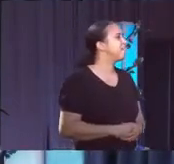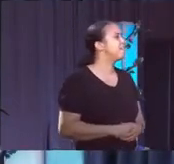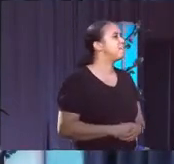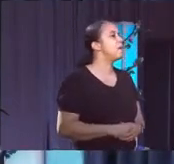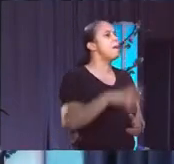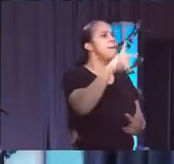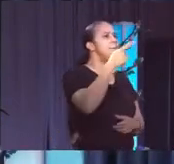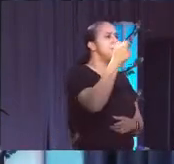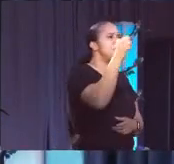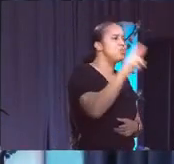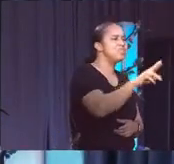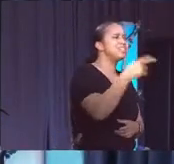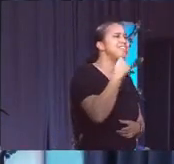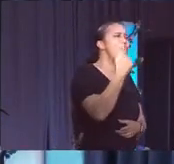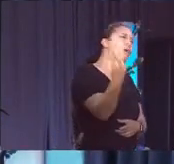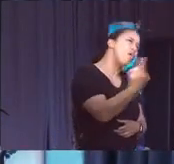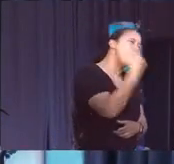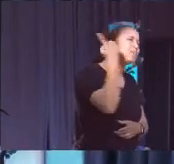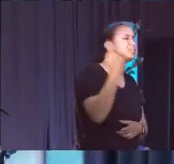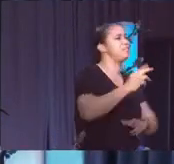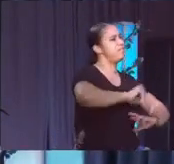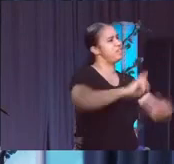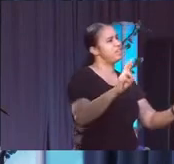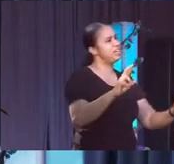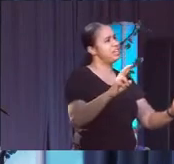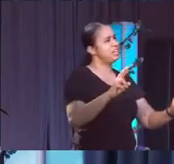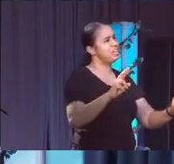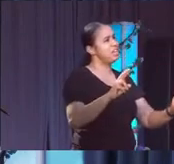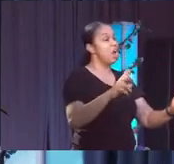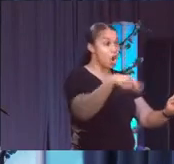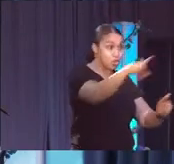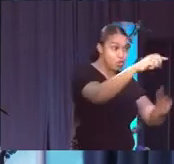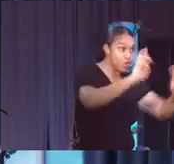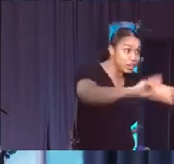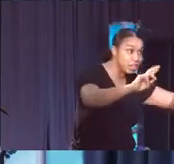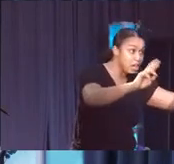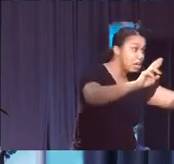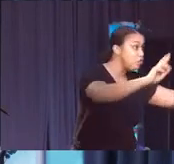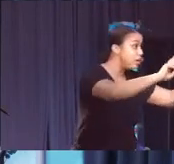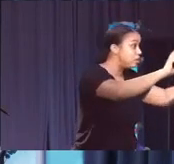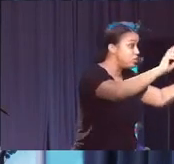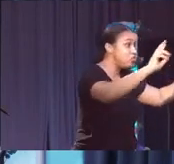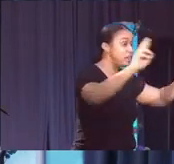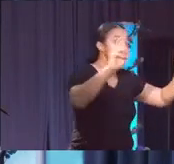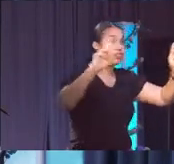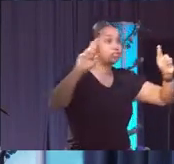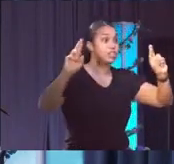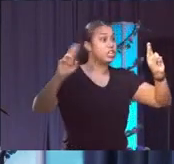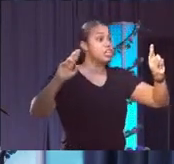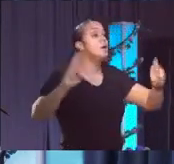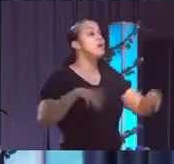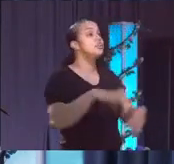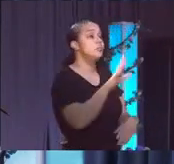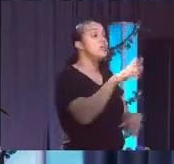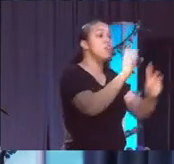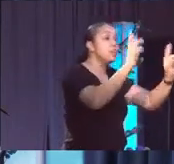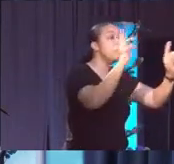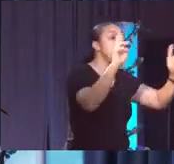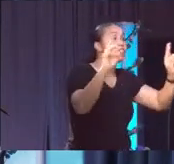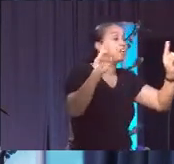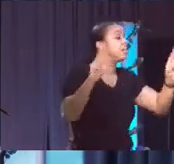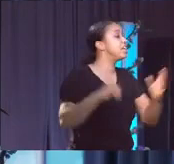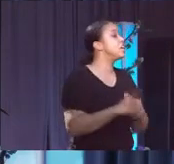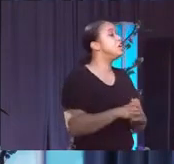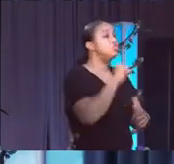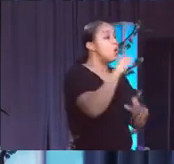Peter said, always be ready. Ask your neighbor, are you ready? Are you ready? Are you ready? Are you? Tell them, don't get ready. Be ready. Be ready. Be ready.